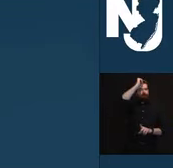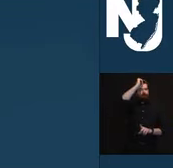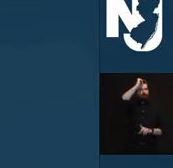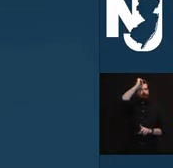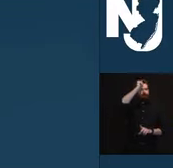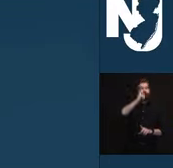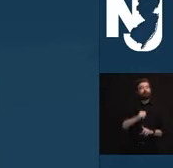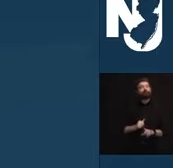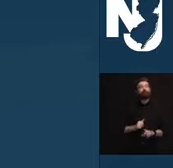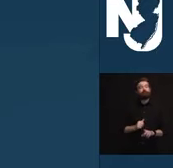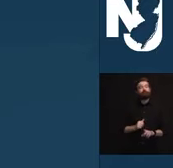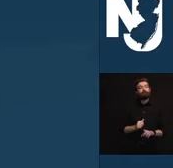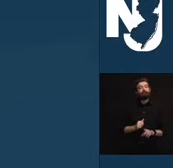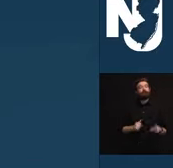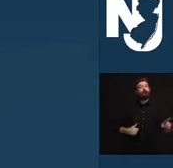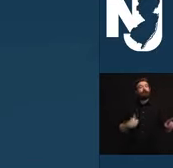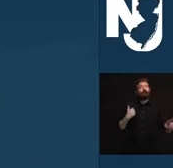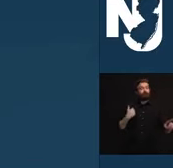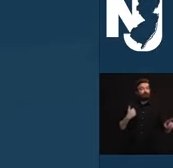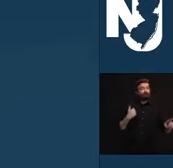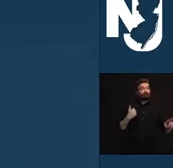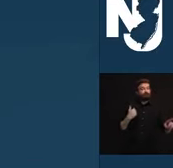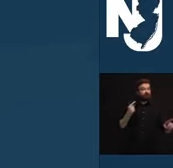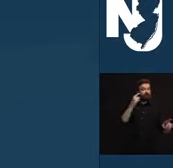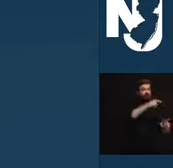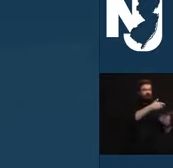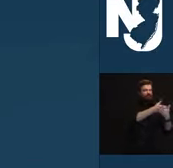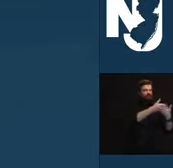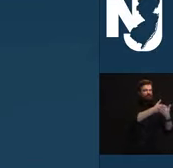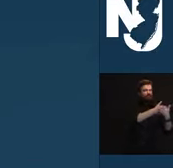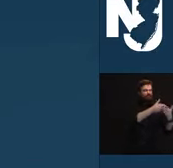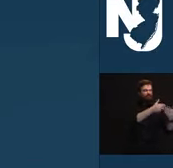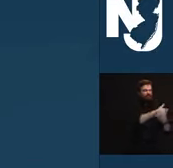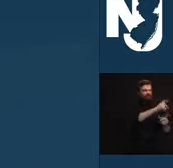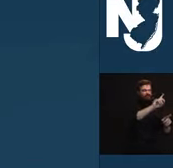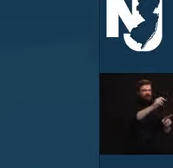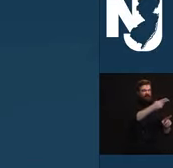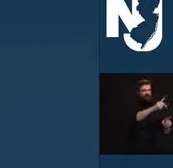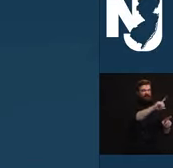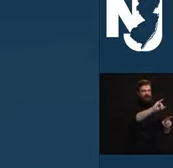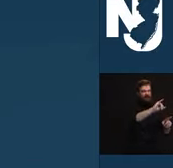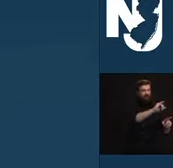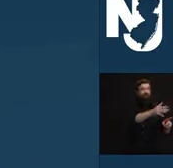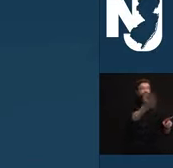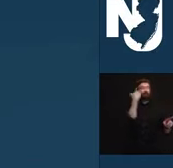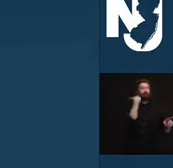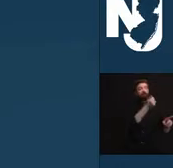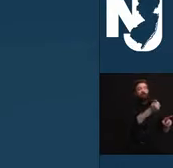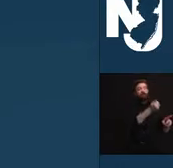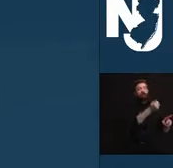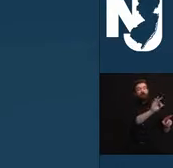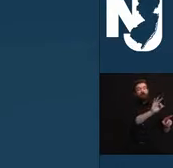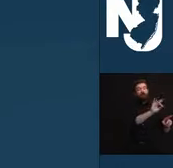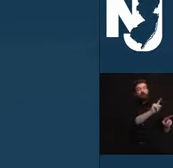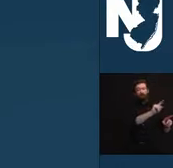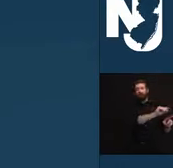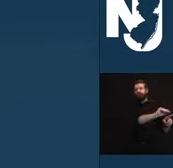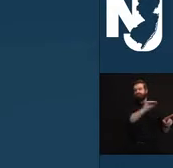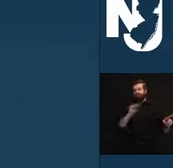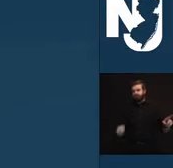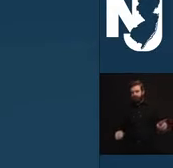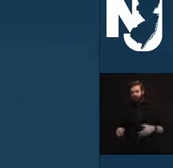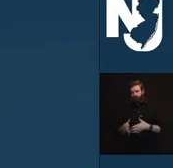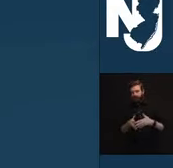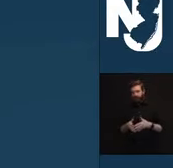in 1981. And after finishing her residency and fellowship training, she settled in New Jersey to start a career that would see